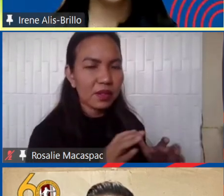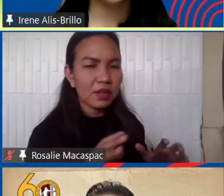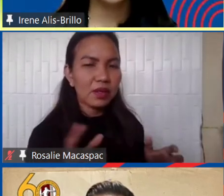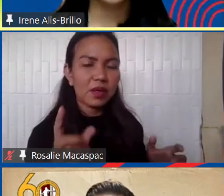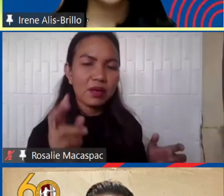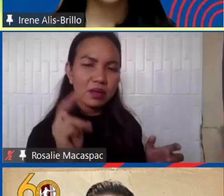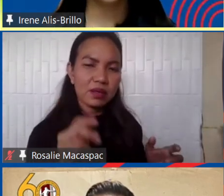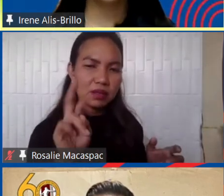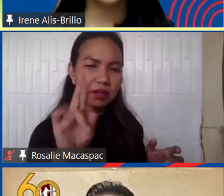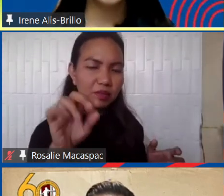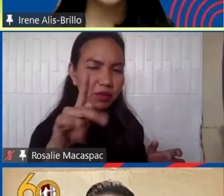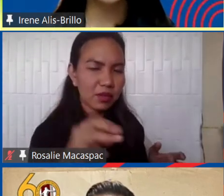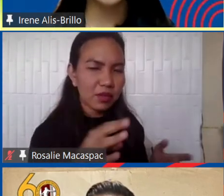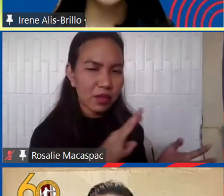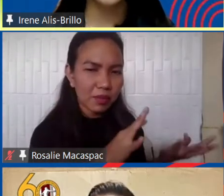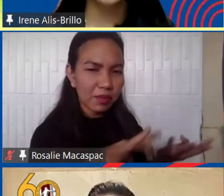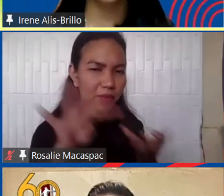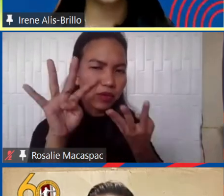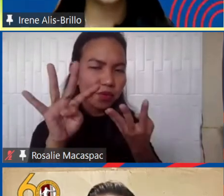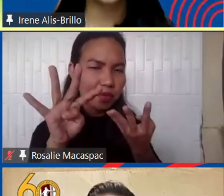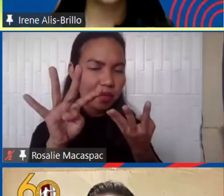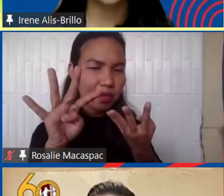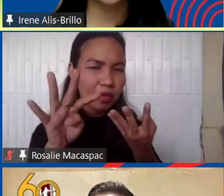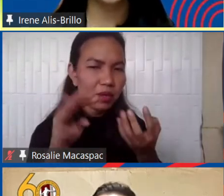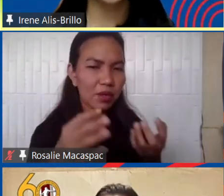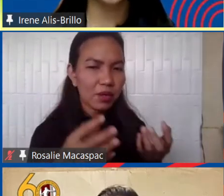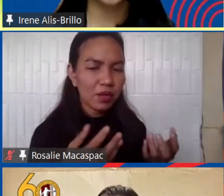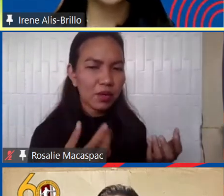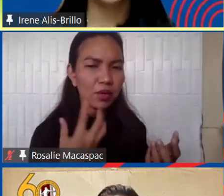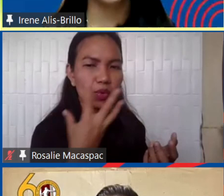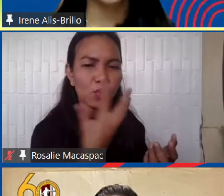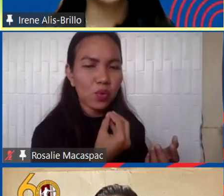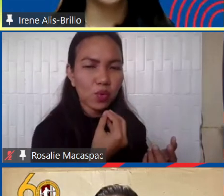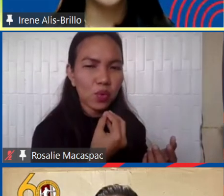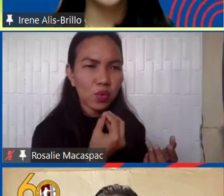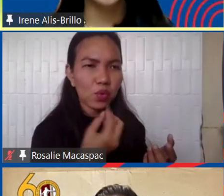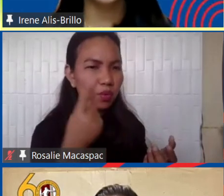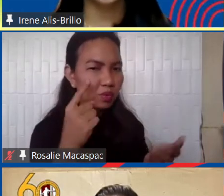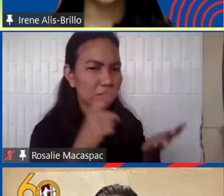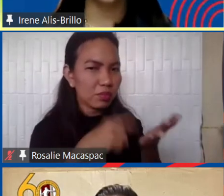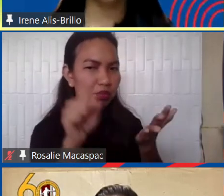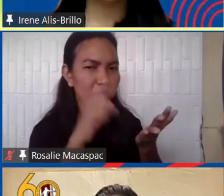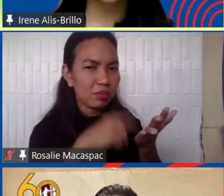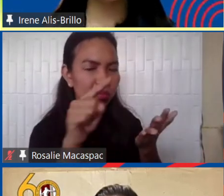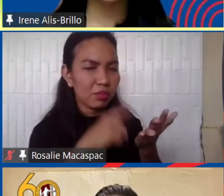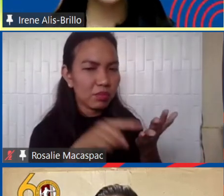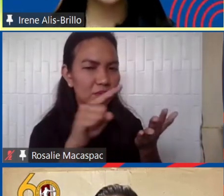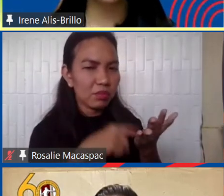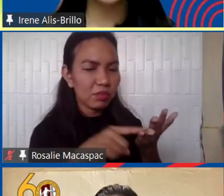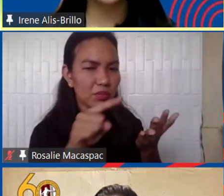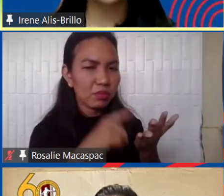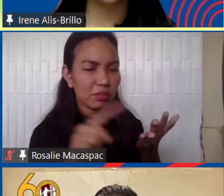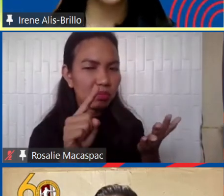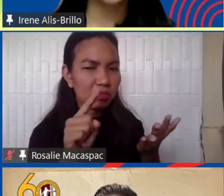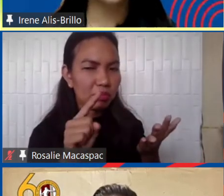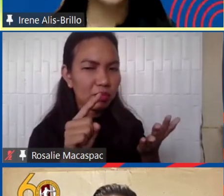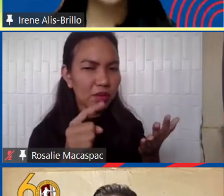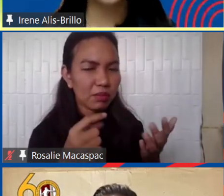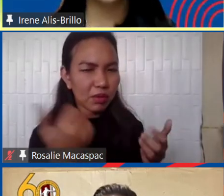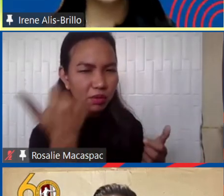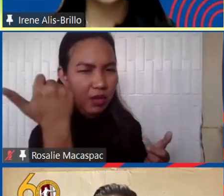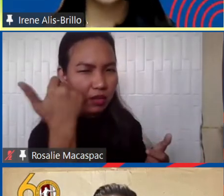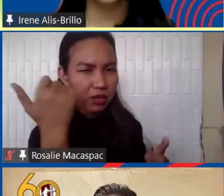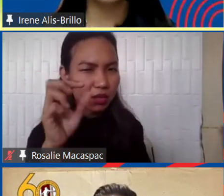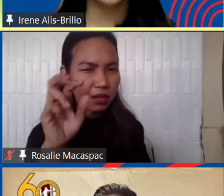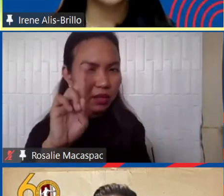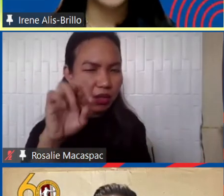our researches, who does the vetting or sino pong nag-check ng kanyang reliability? Kasi may mga ibang repositories that